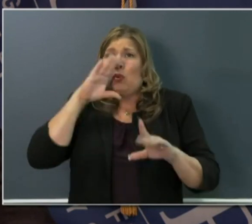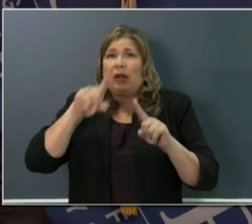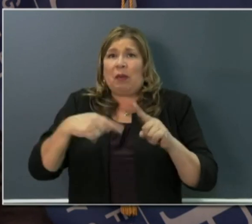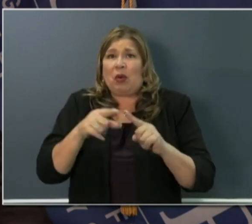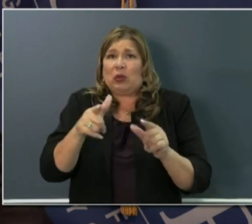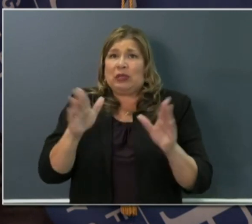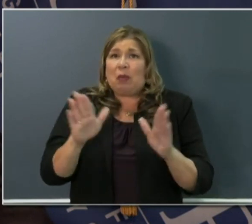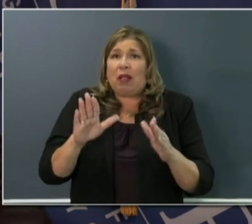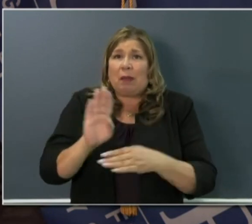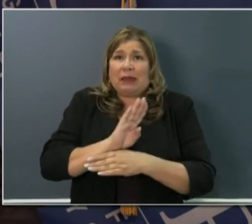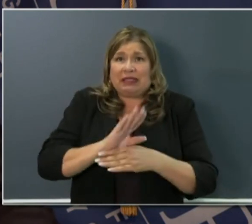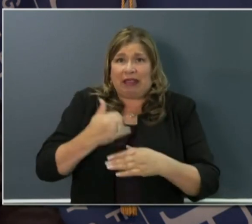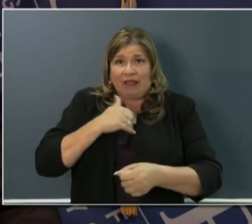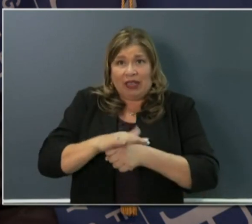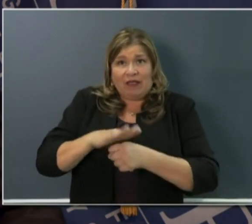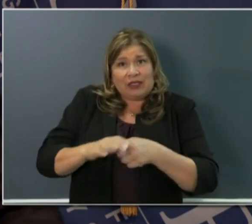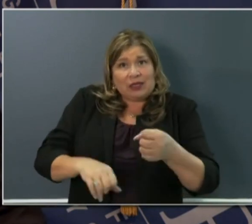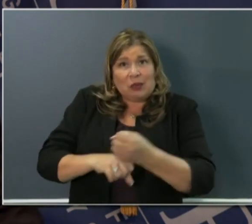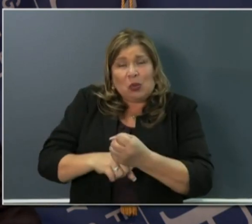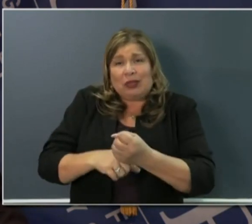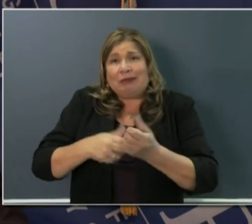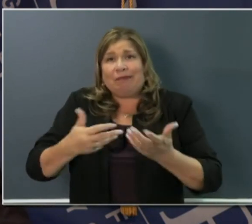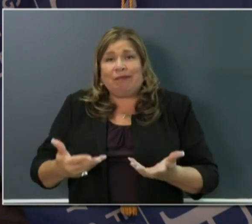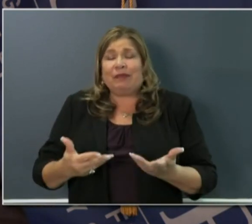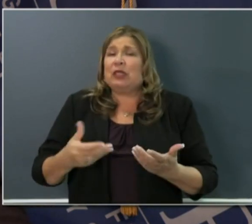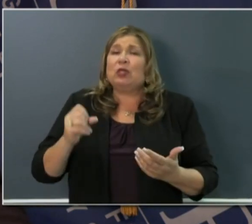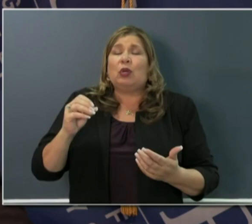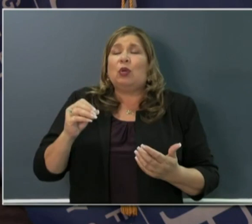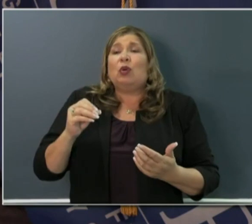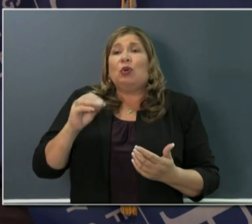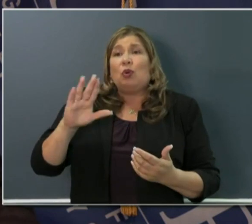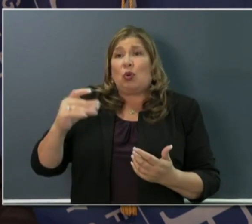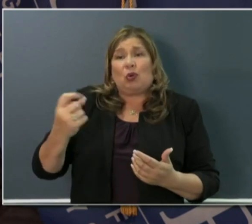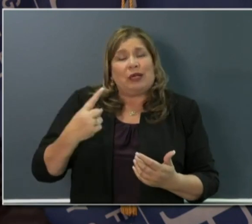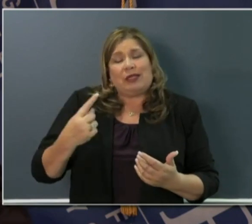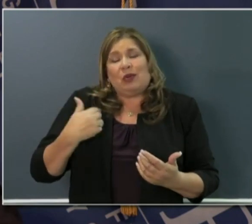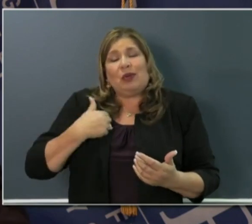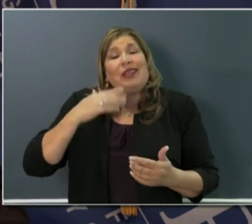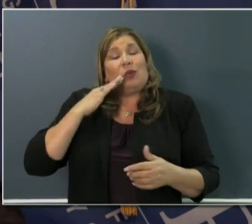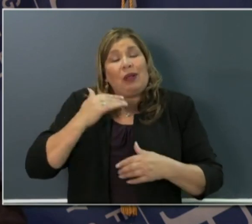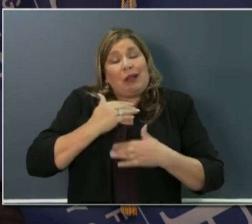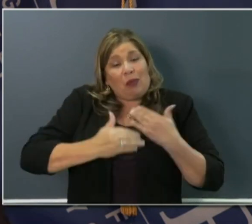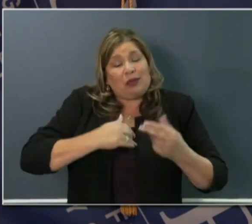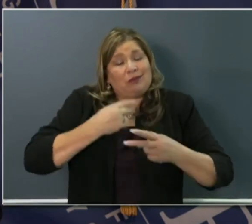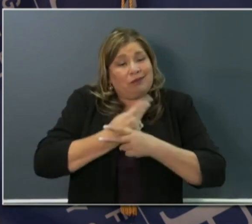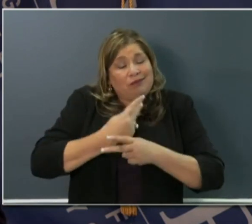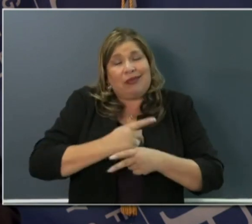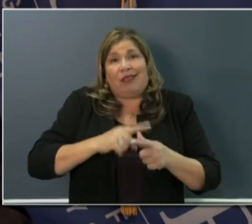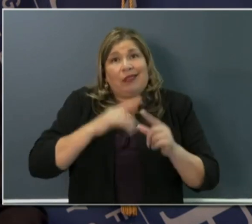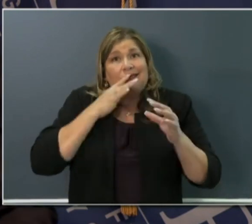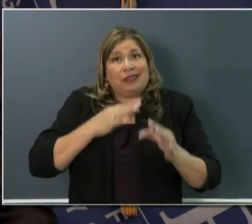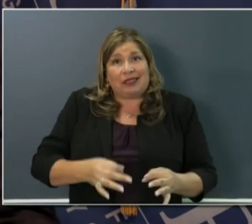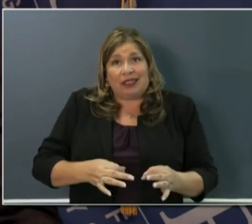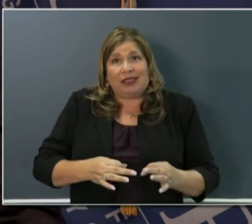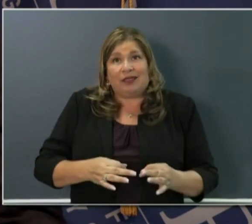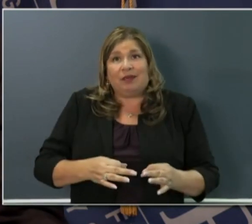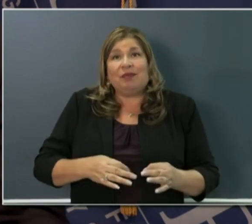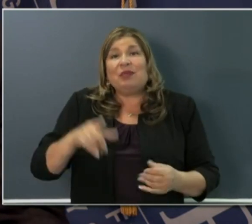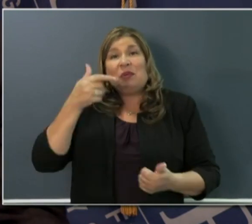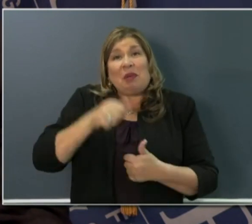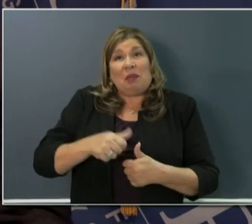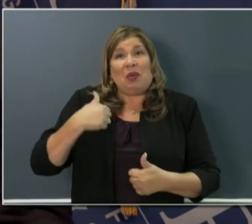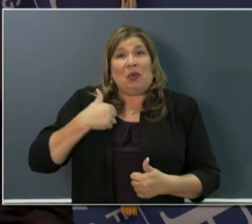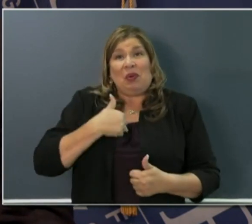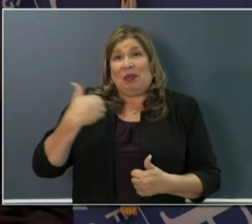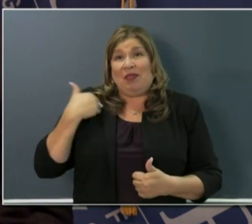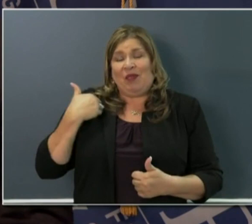will process that. We will make an assessment and determination. I should just note, while we are a nation state that was running surpluses